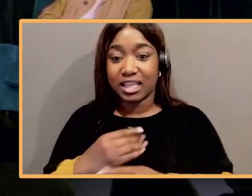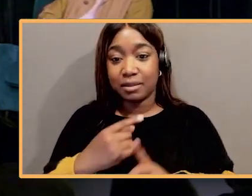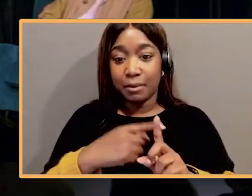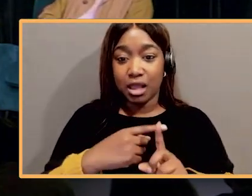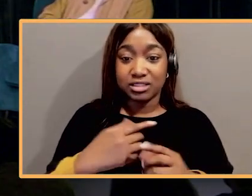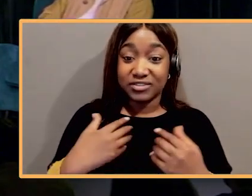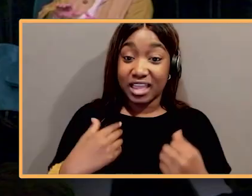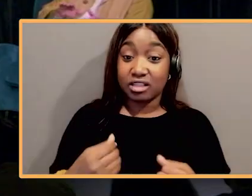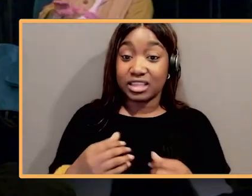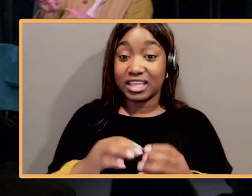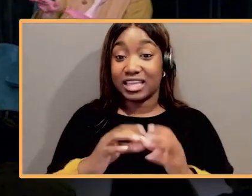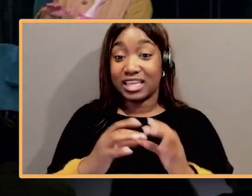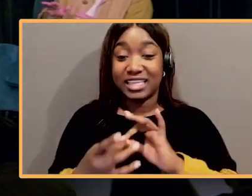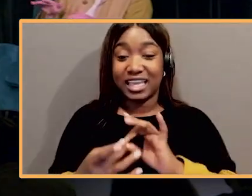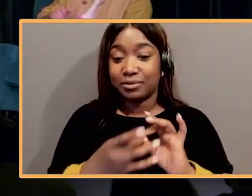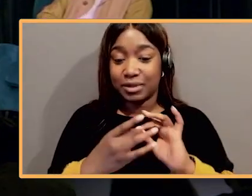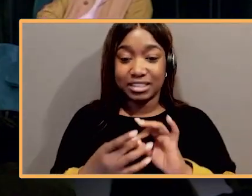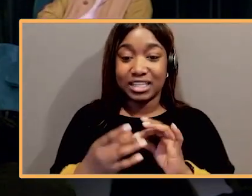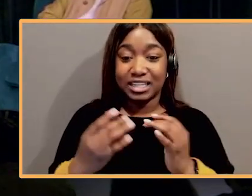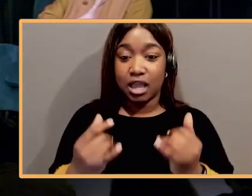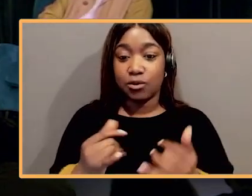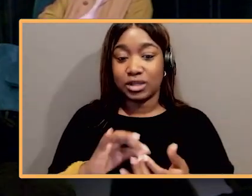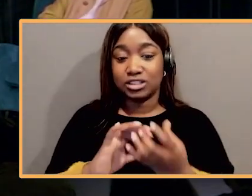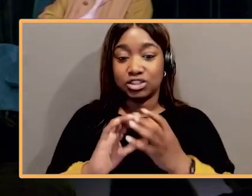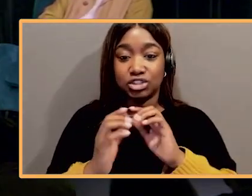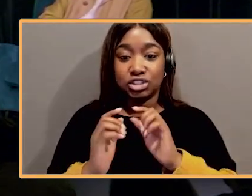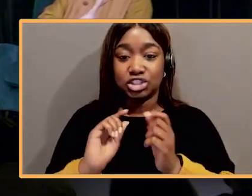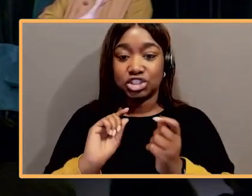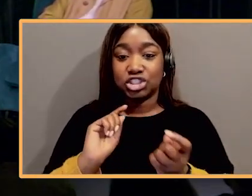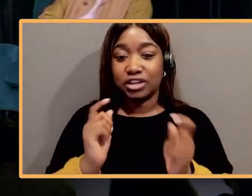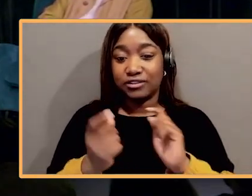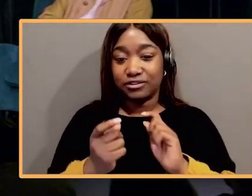entanglements, and you can start to now move and shift that energy. Yeah.